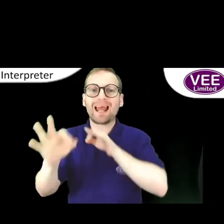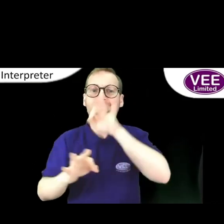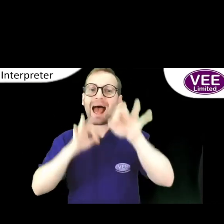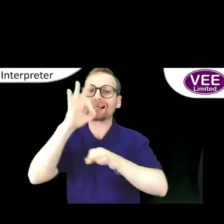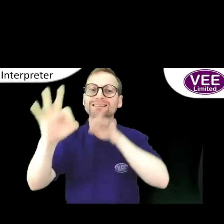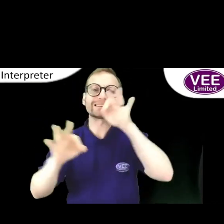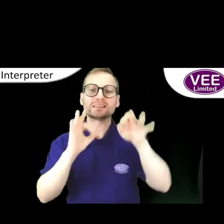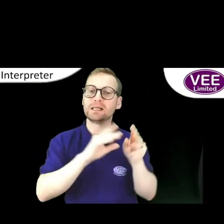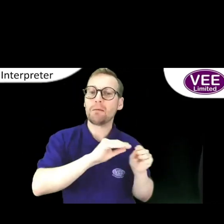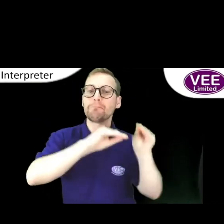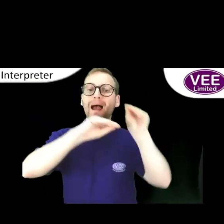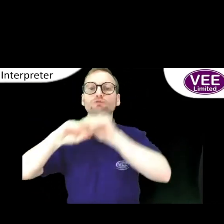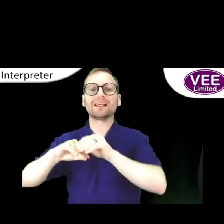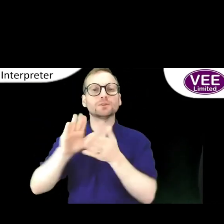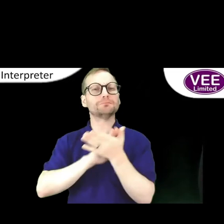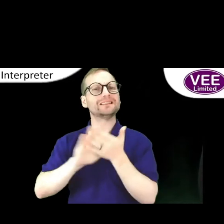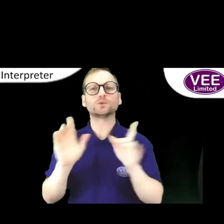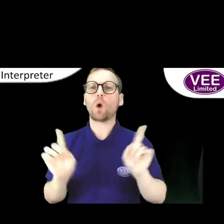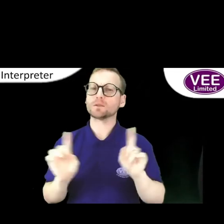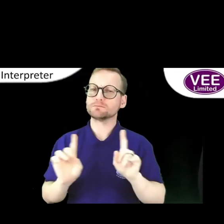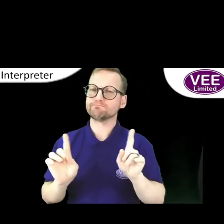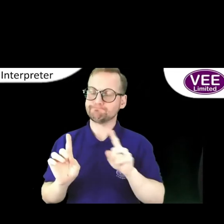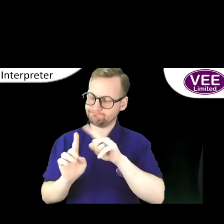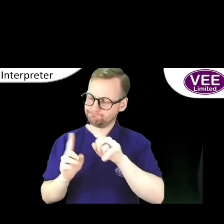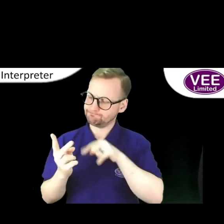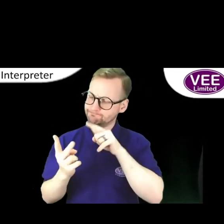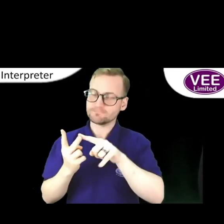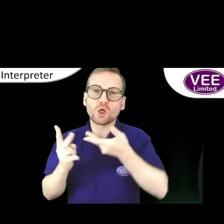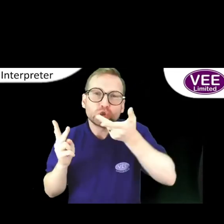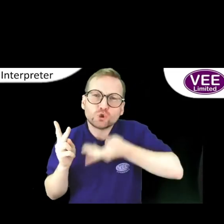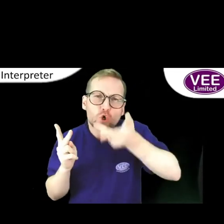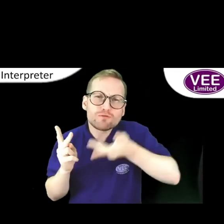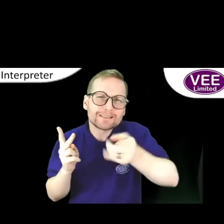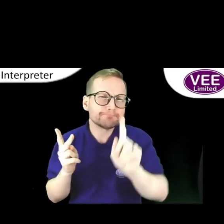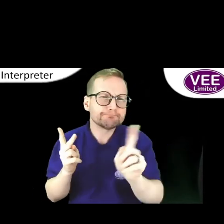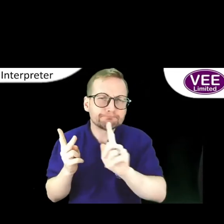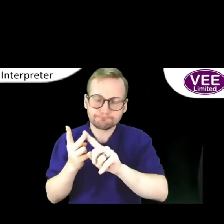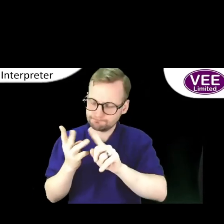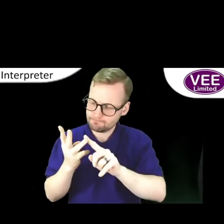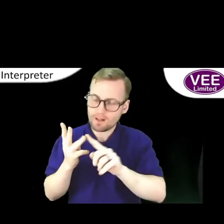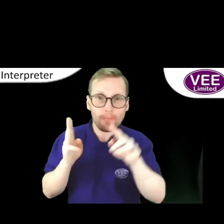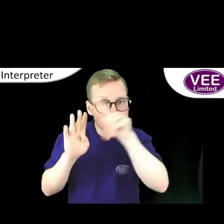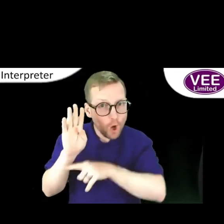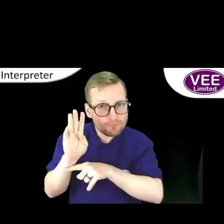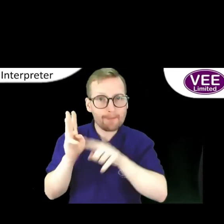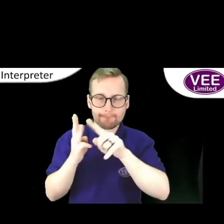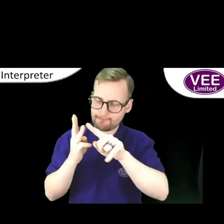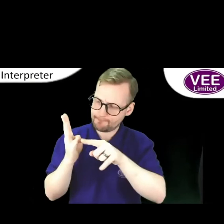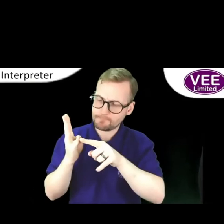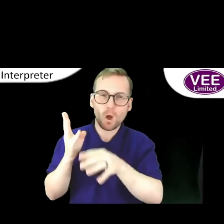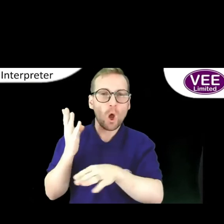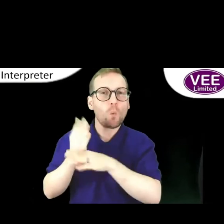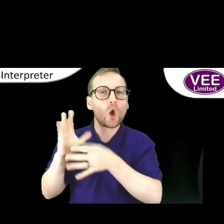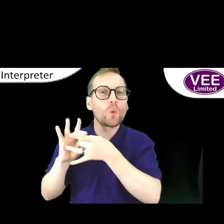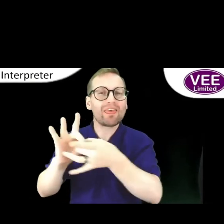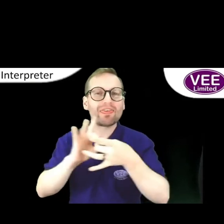word migration meant to them, what stories needed to be told, and what the aims of the programme should be, and who we should work with. A